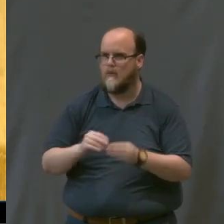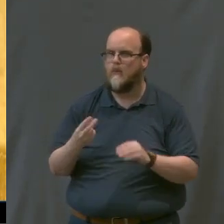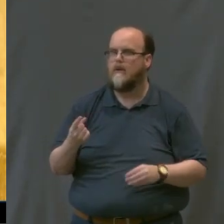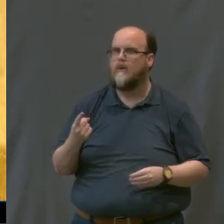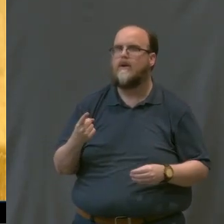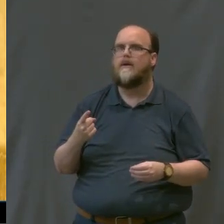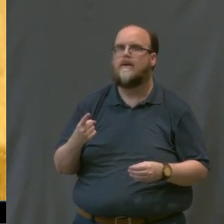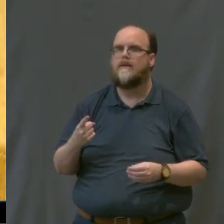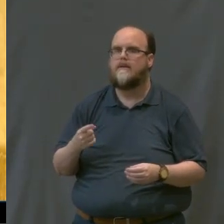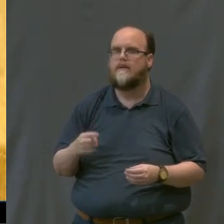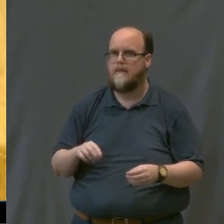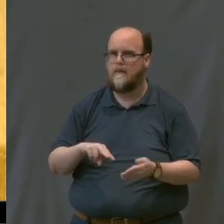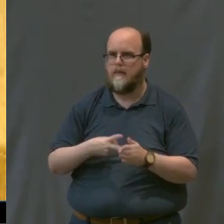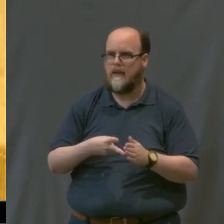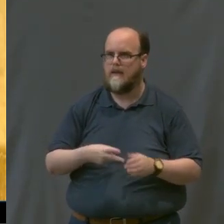conquer.